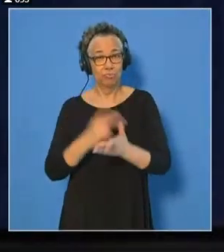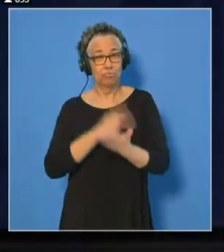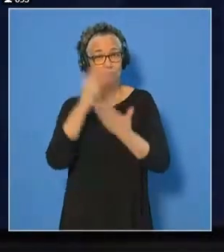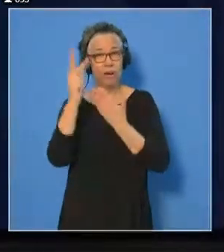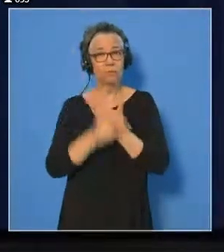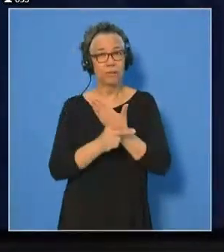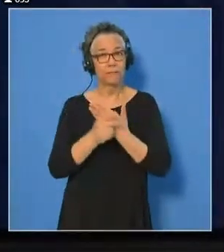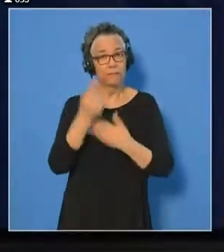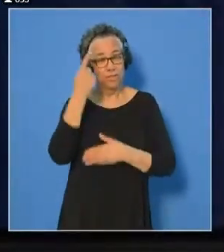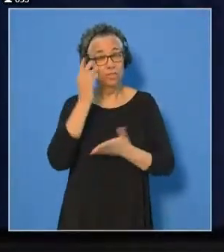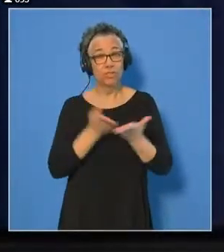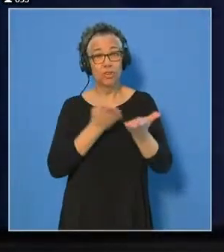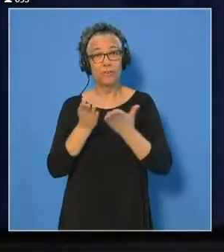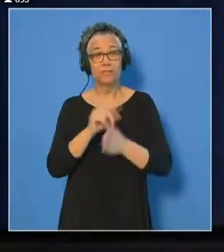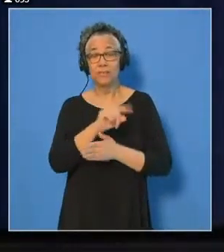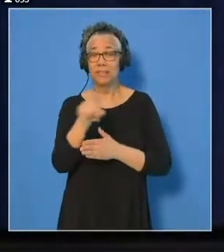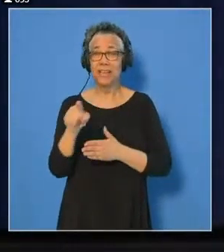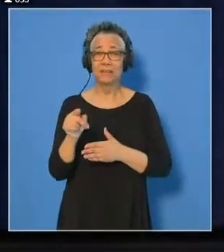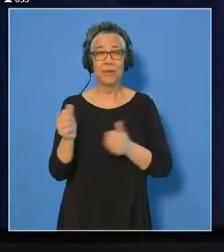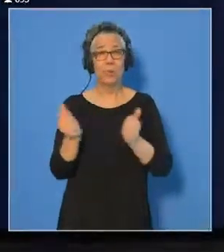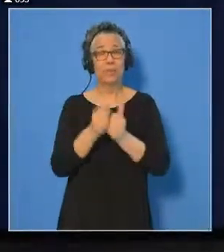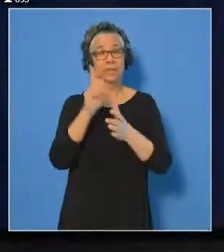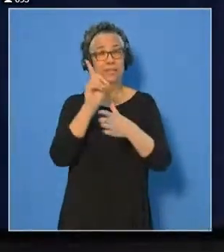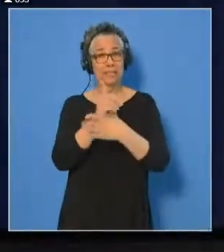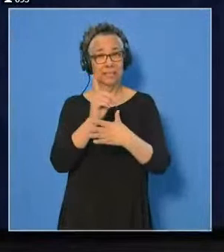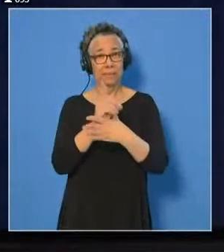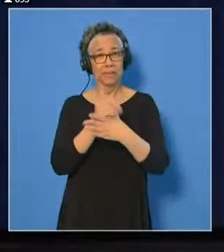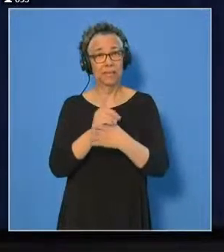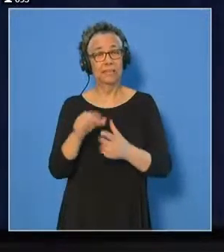services for people with disabilities and special needs.